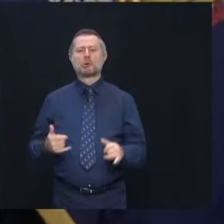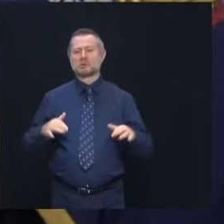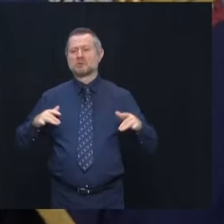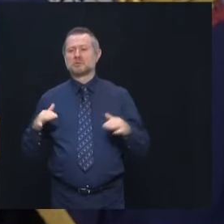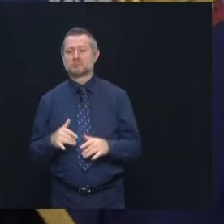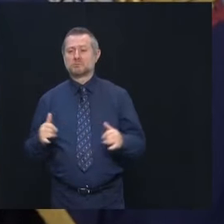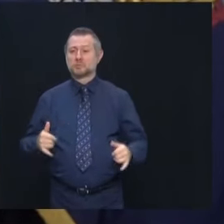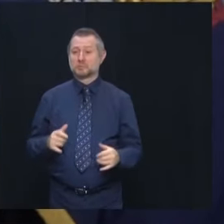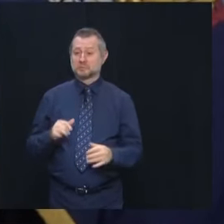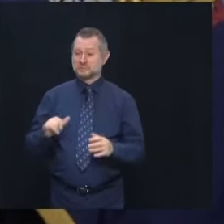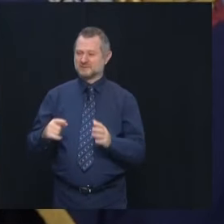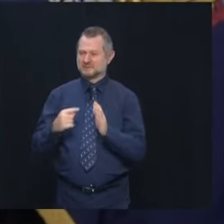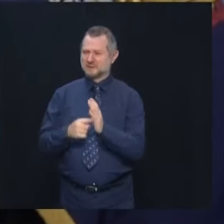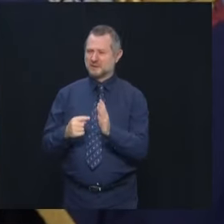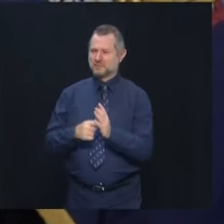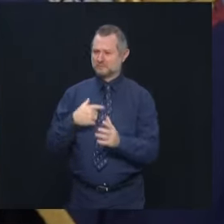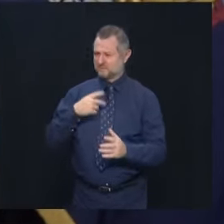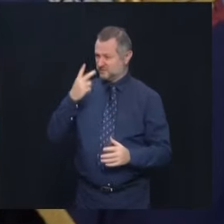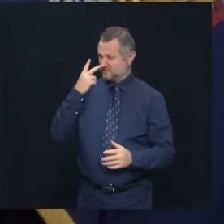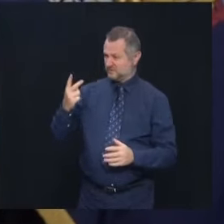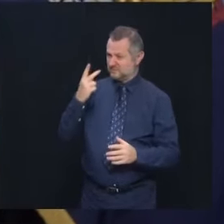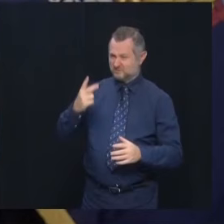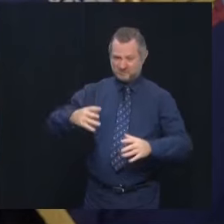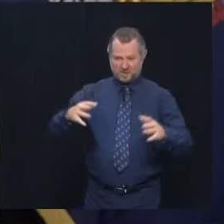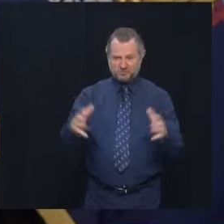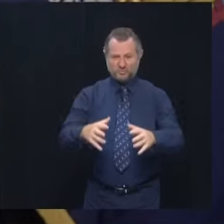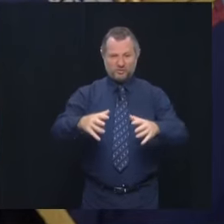gatherings, and